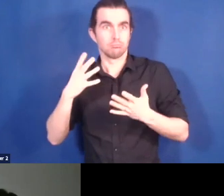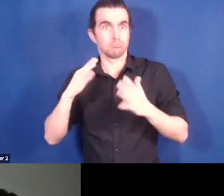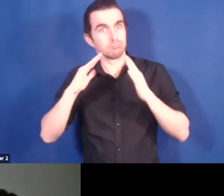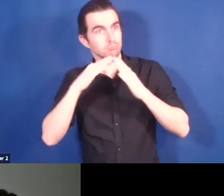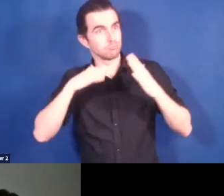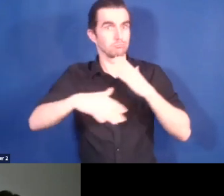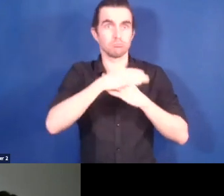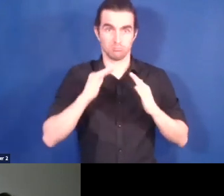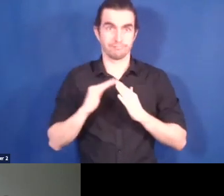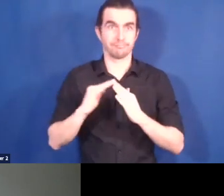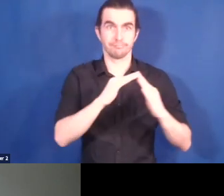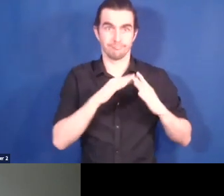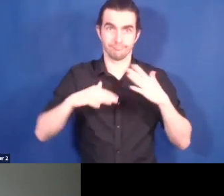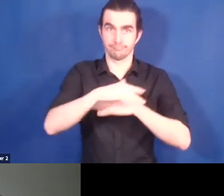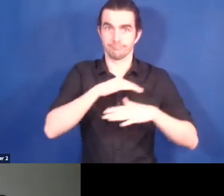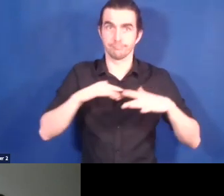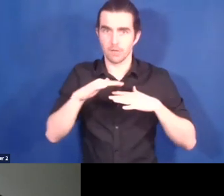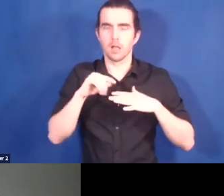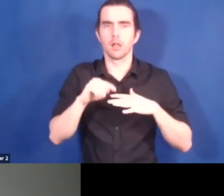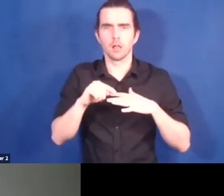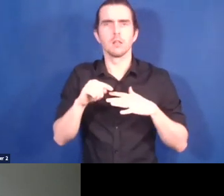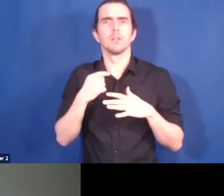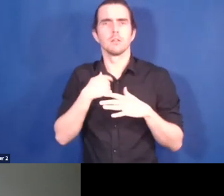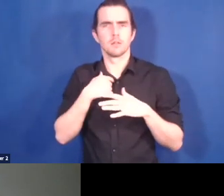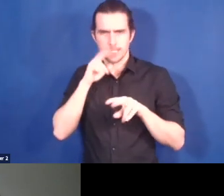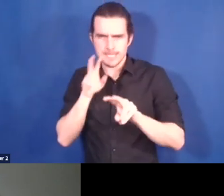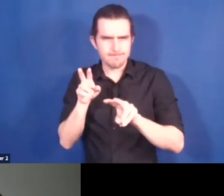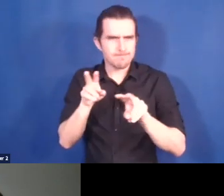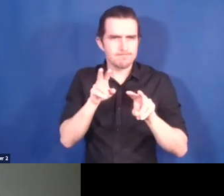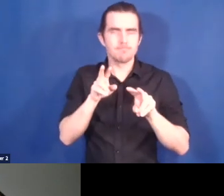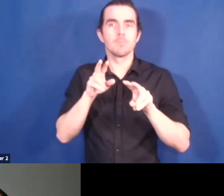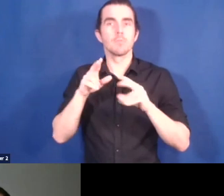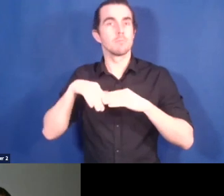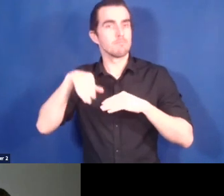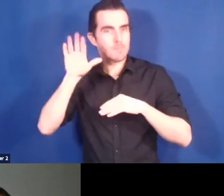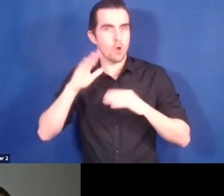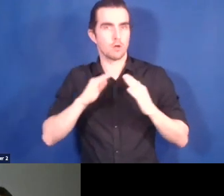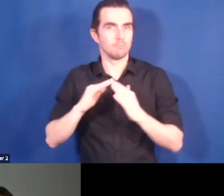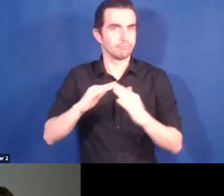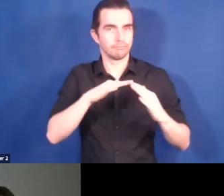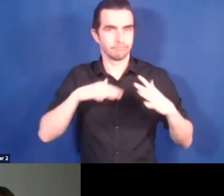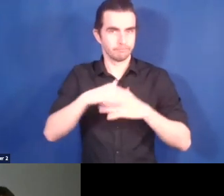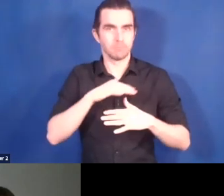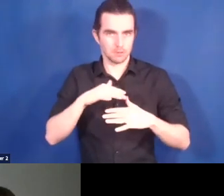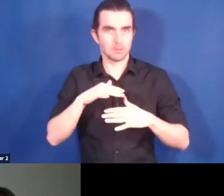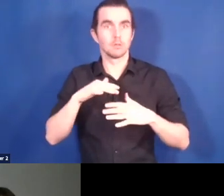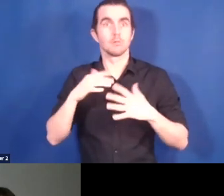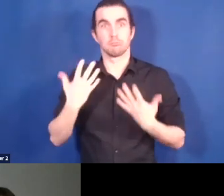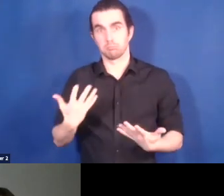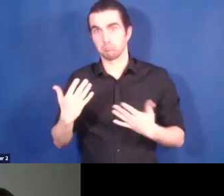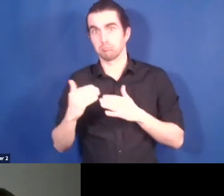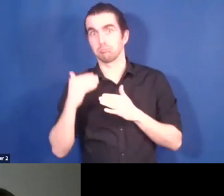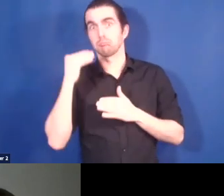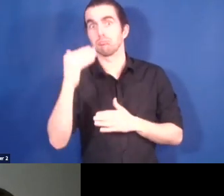And that means cities are really on the front lines of figuring out how to respond in these mixed movement